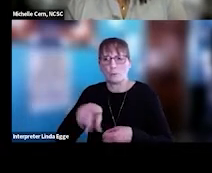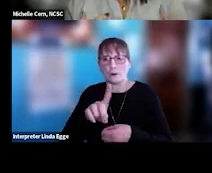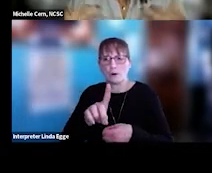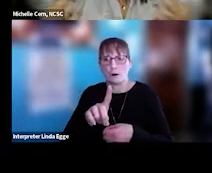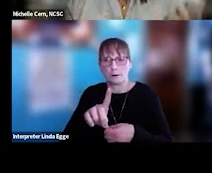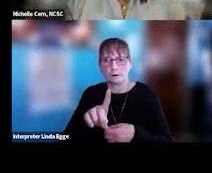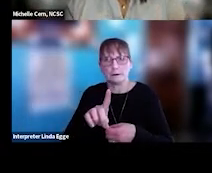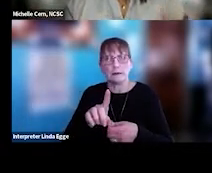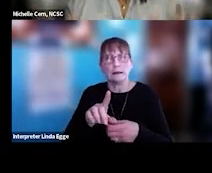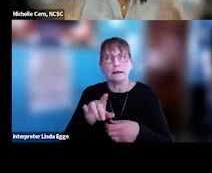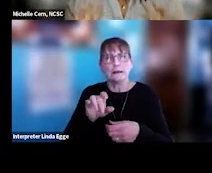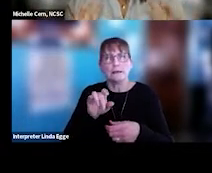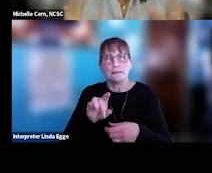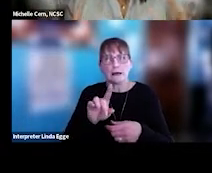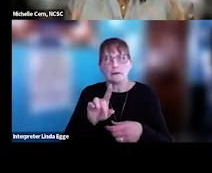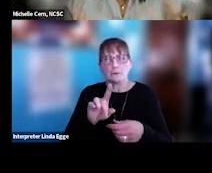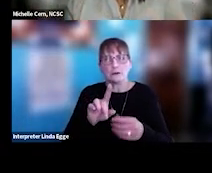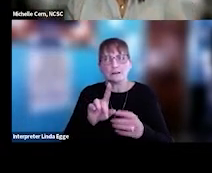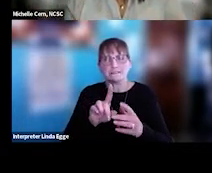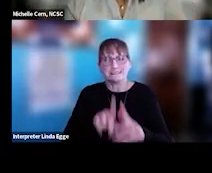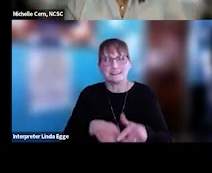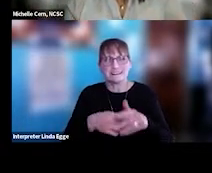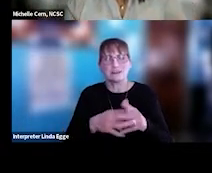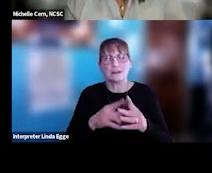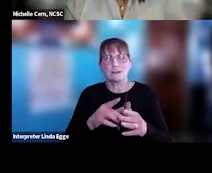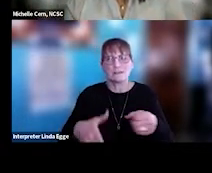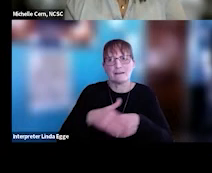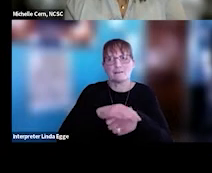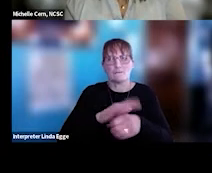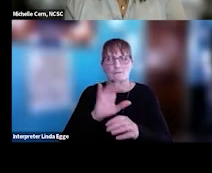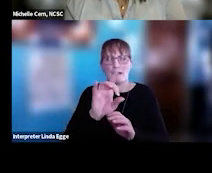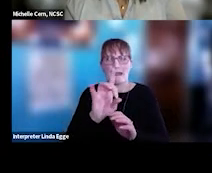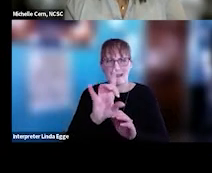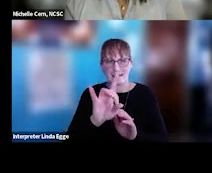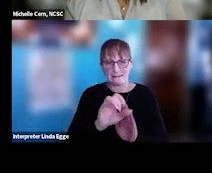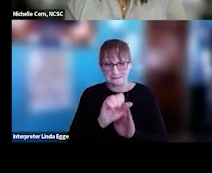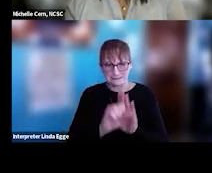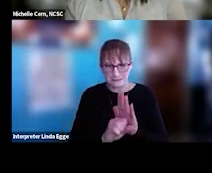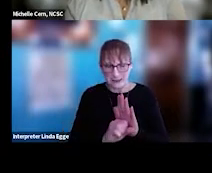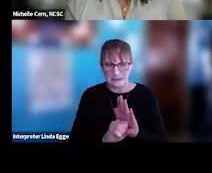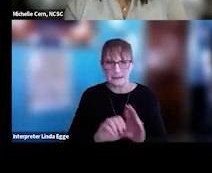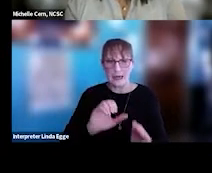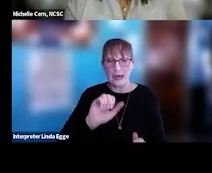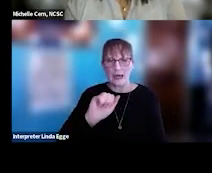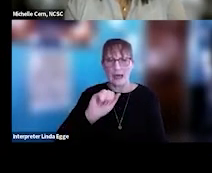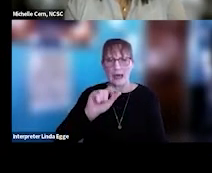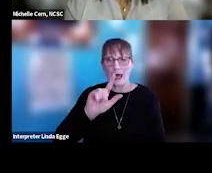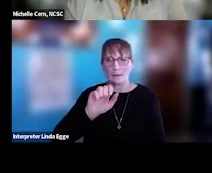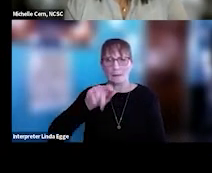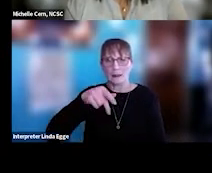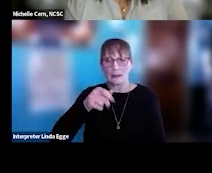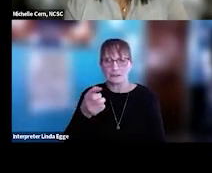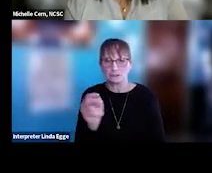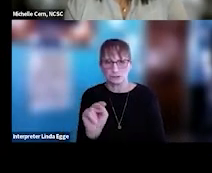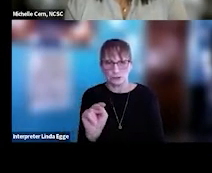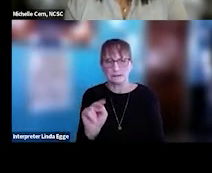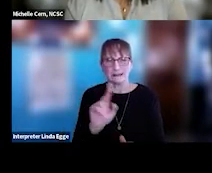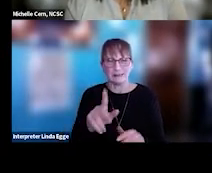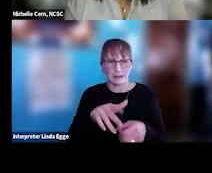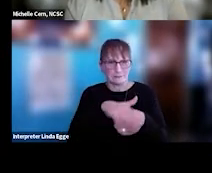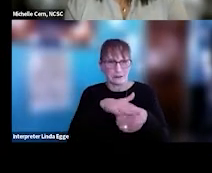which was an initiative that covered 8 states in the Appalachian Midwest sort of area of the